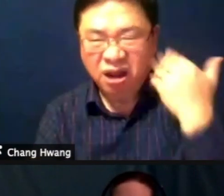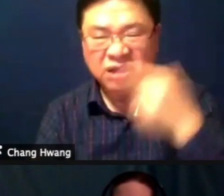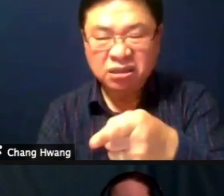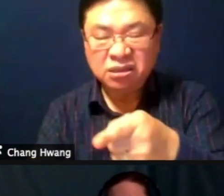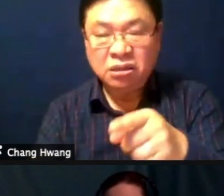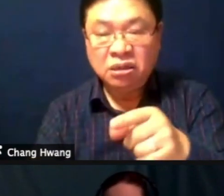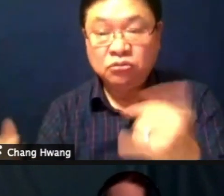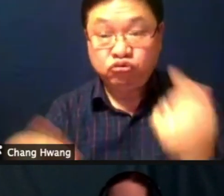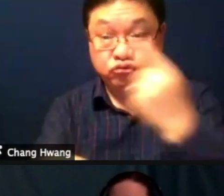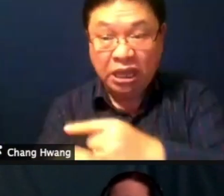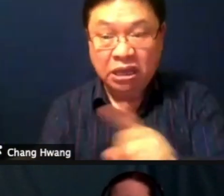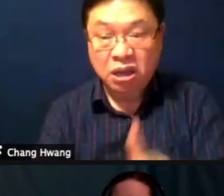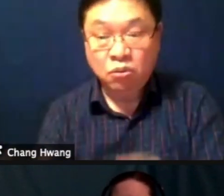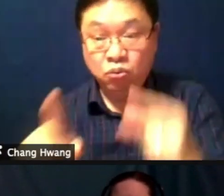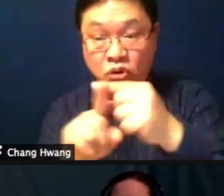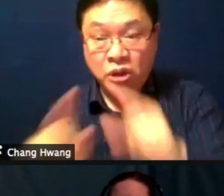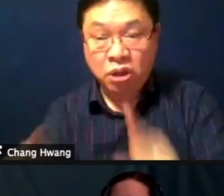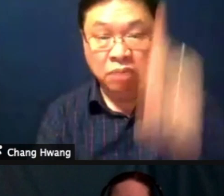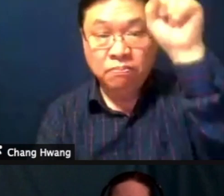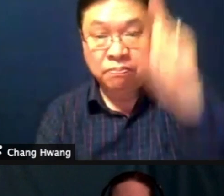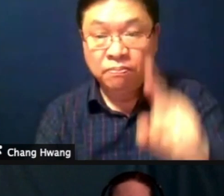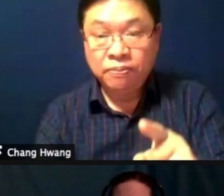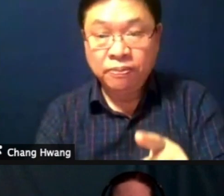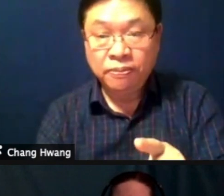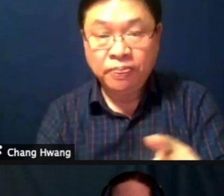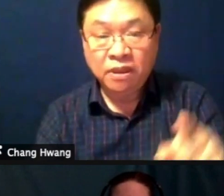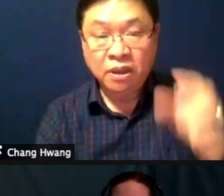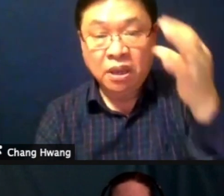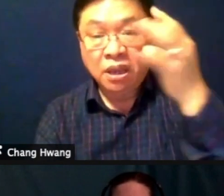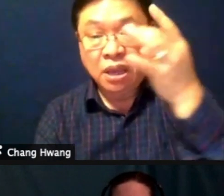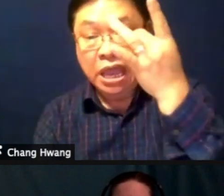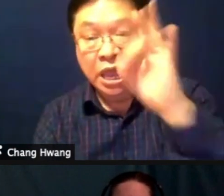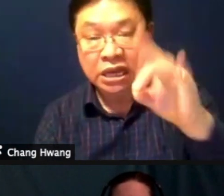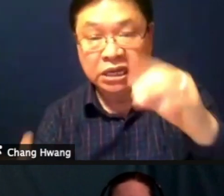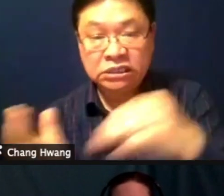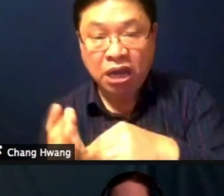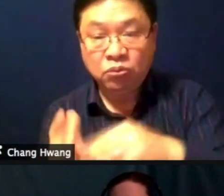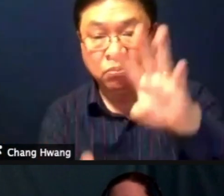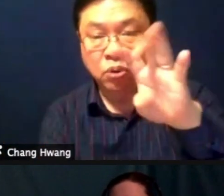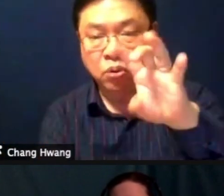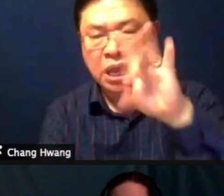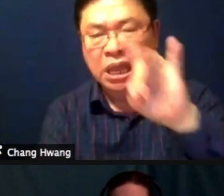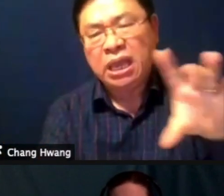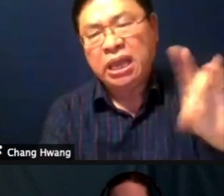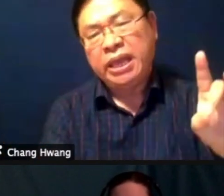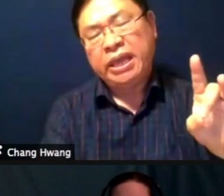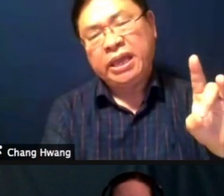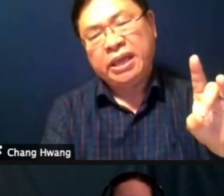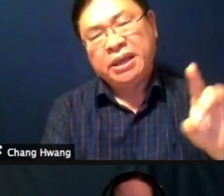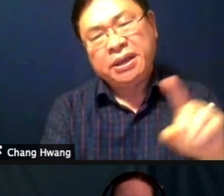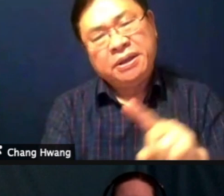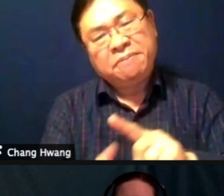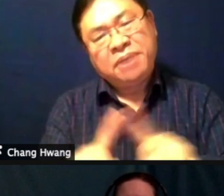today, 2014 to today, the numbers have just gone up and